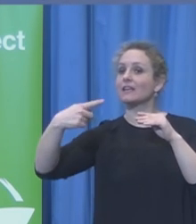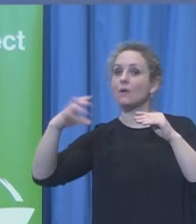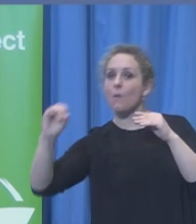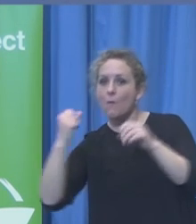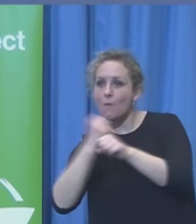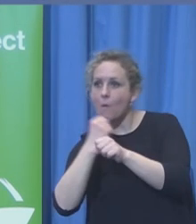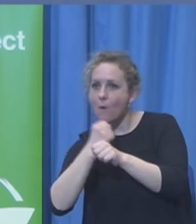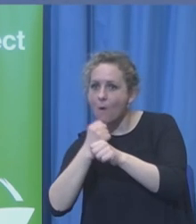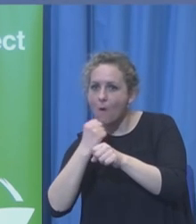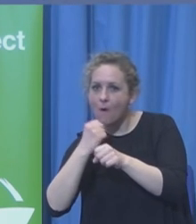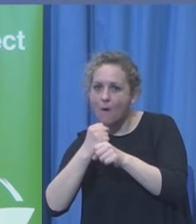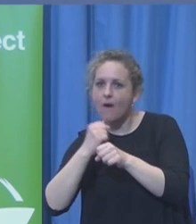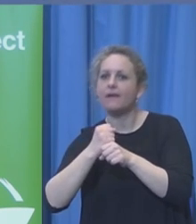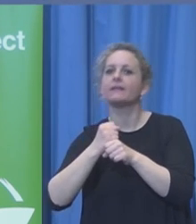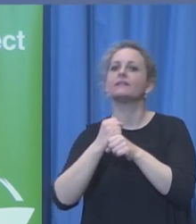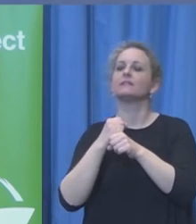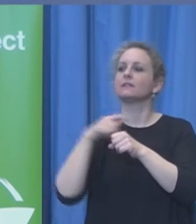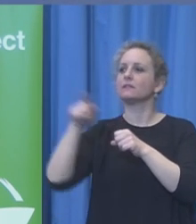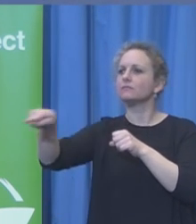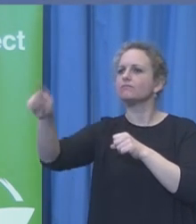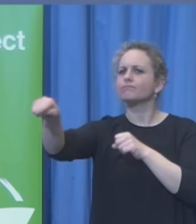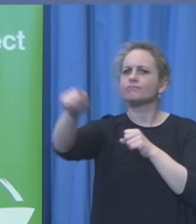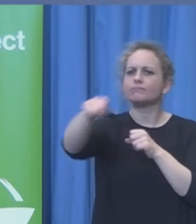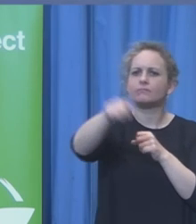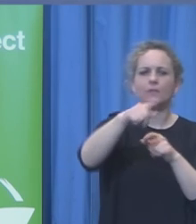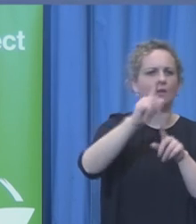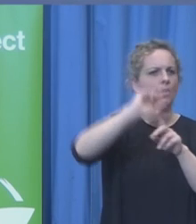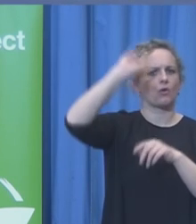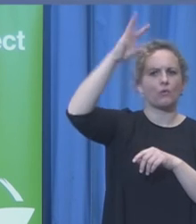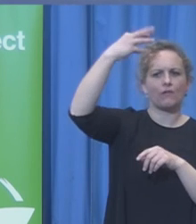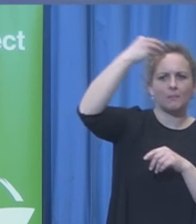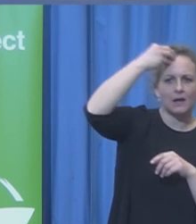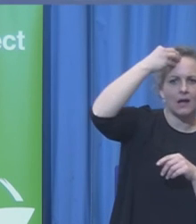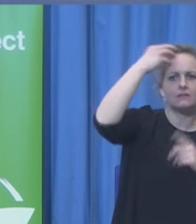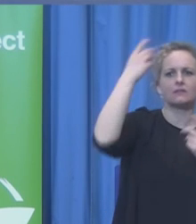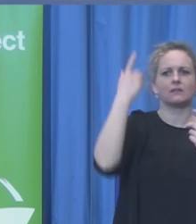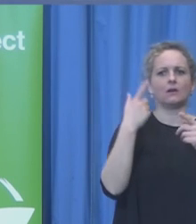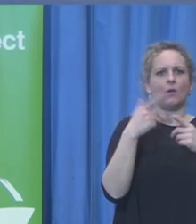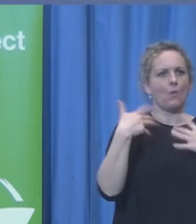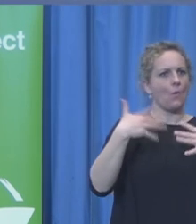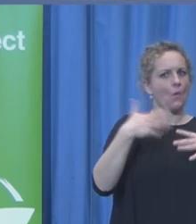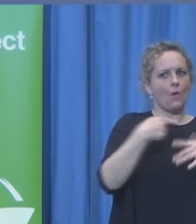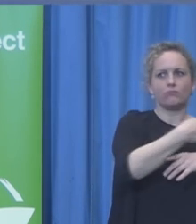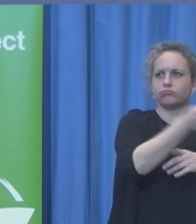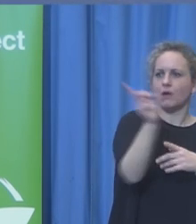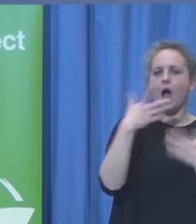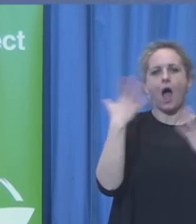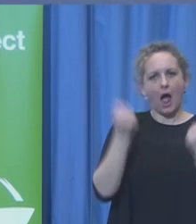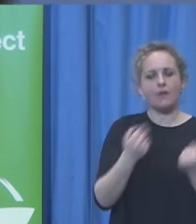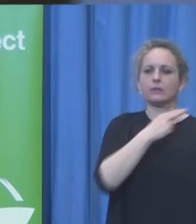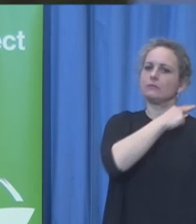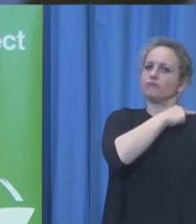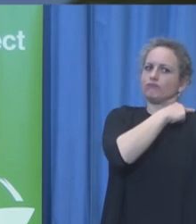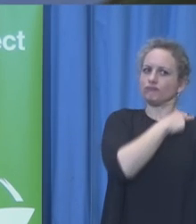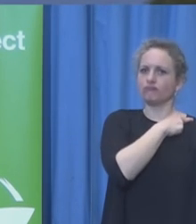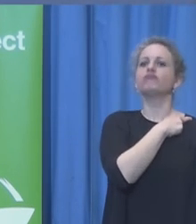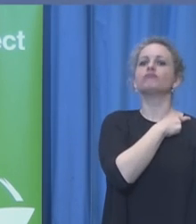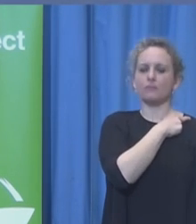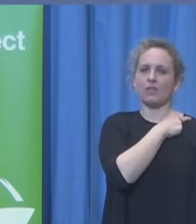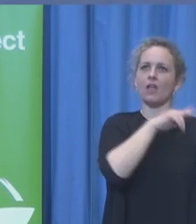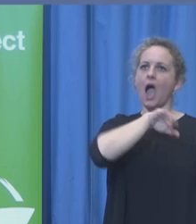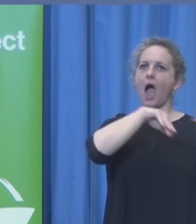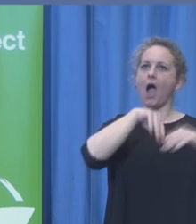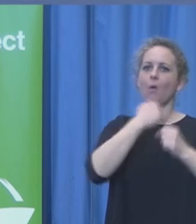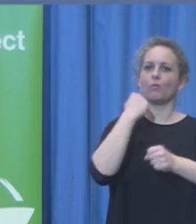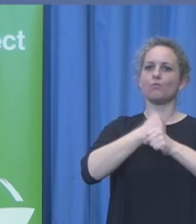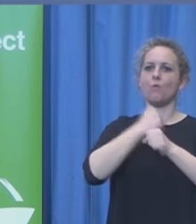here at this conference, we all have a responsibility to work hard to ensure that accessibility